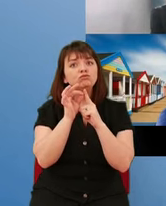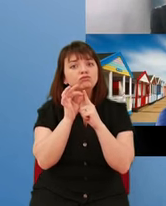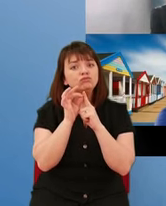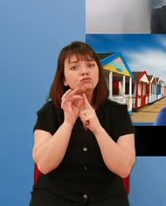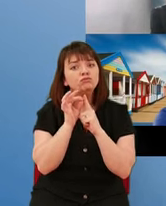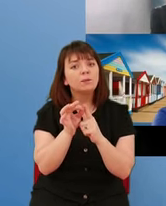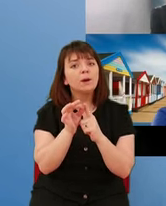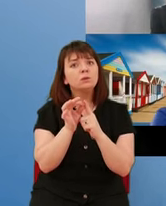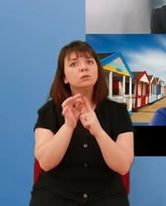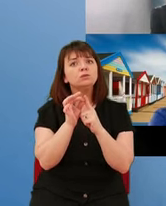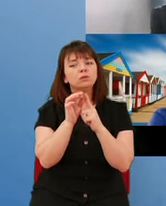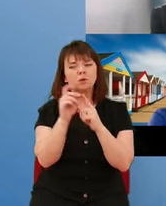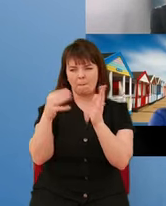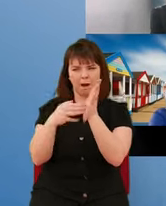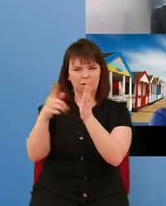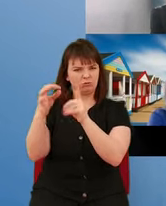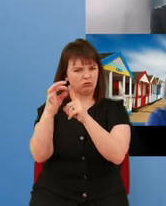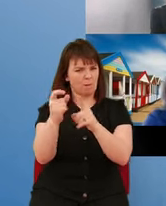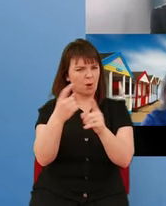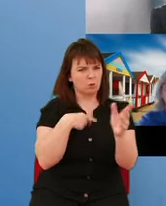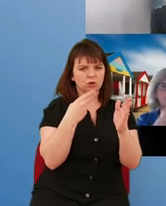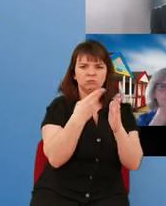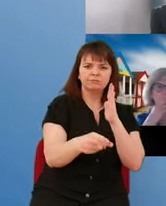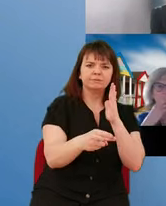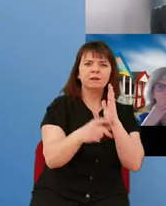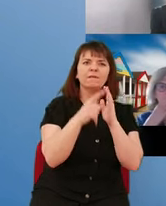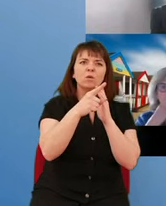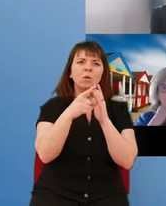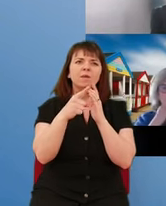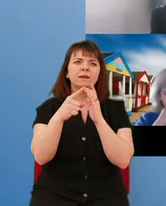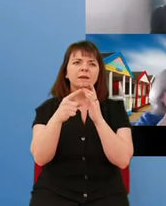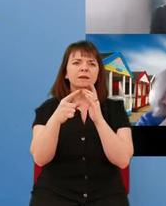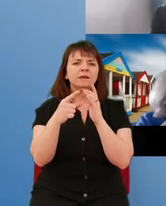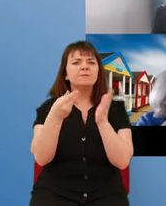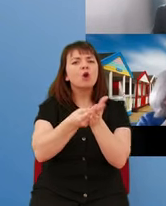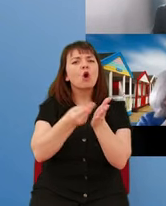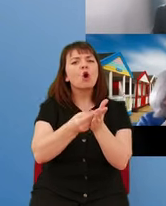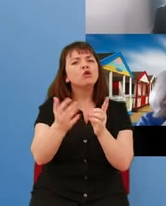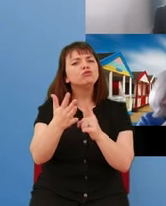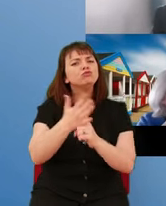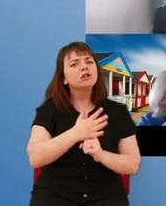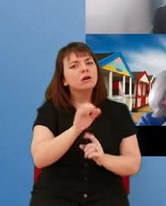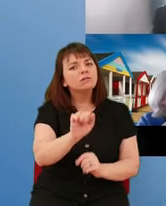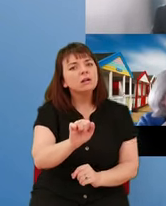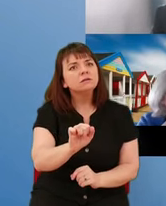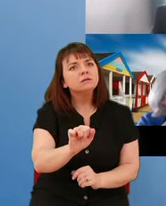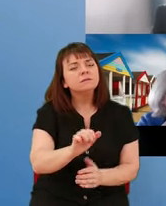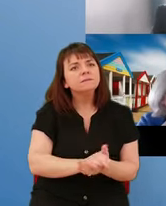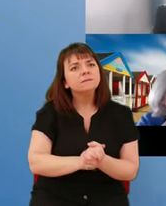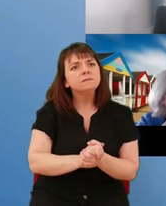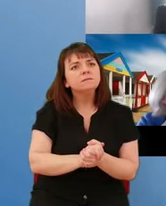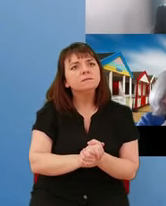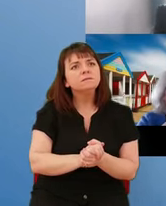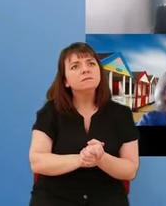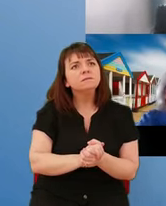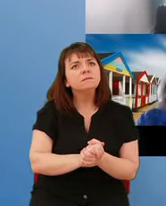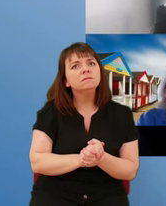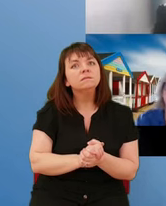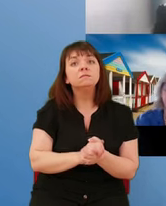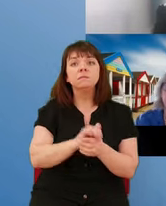Yep, great. Thank you very much. No further questions.